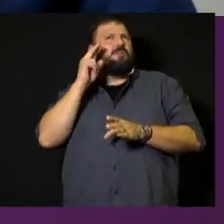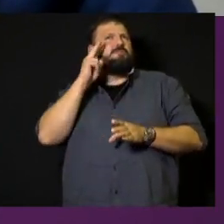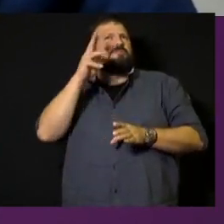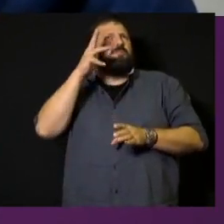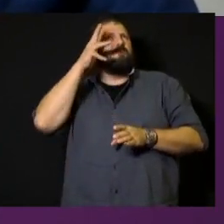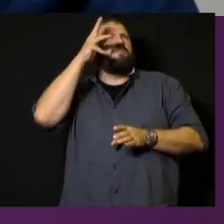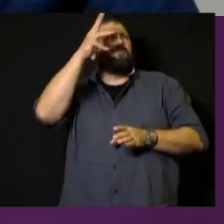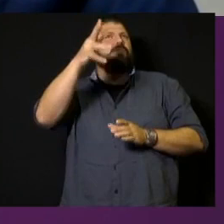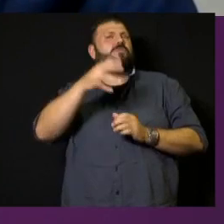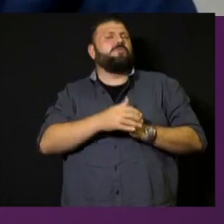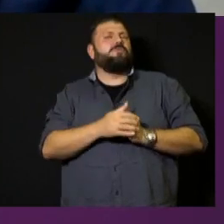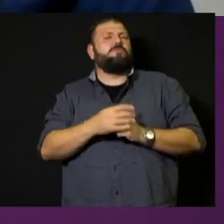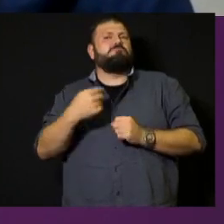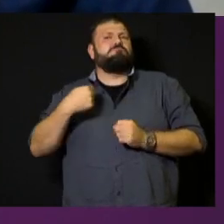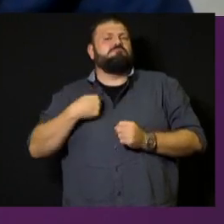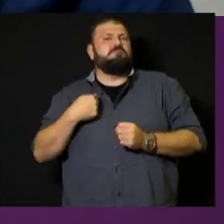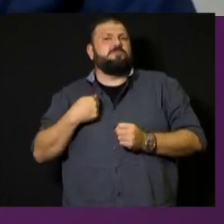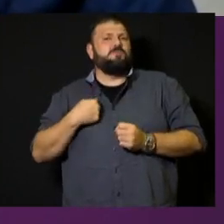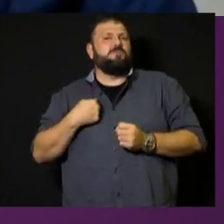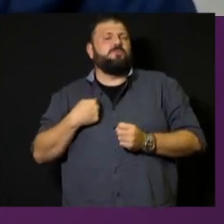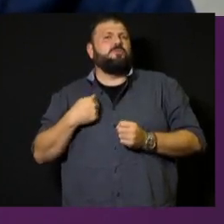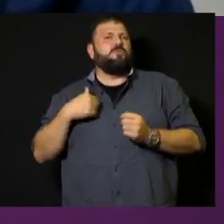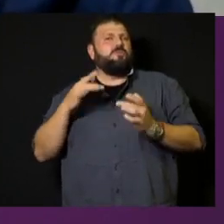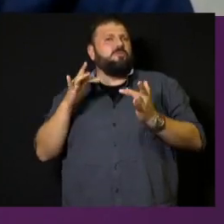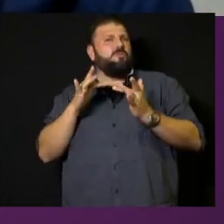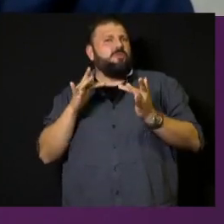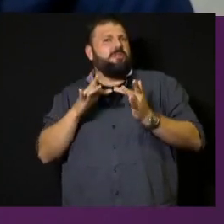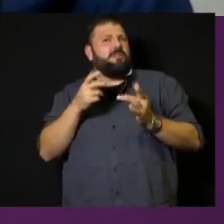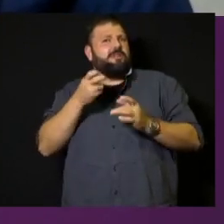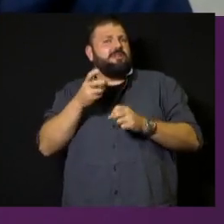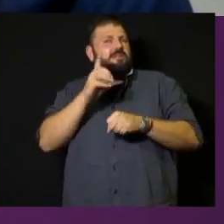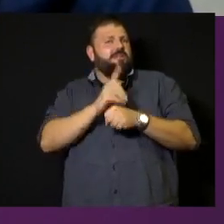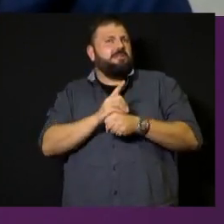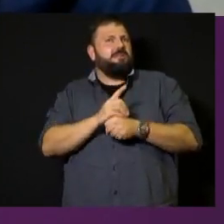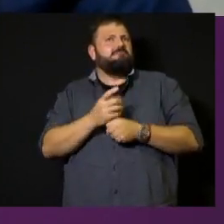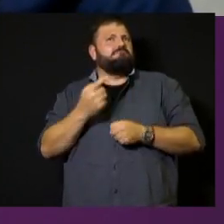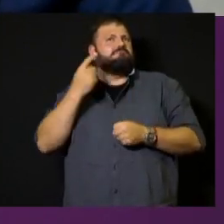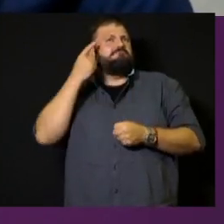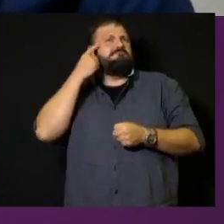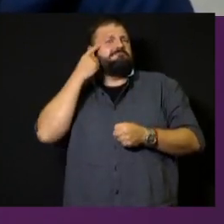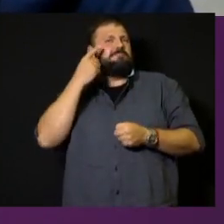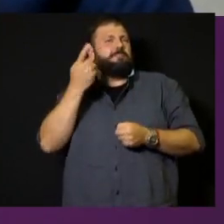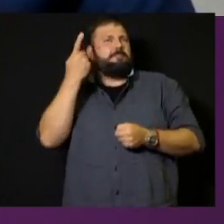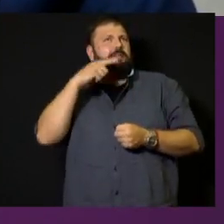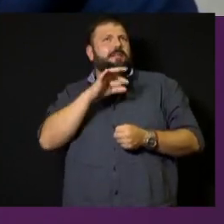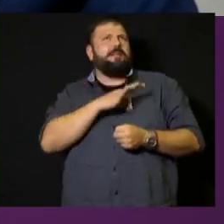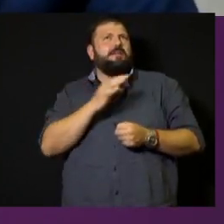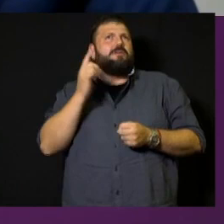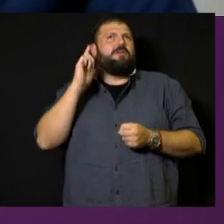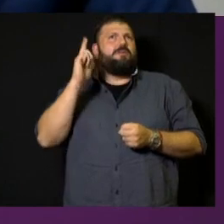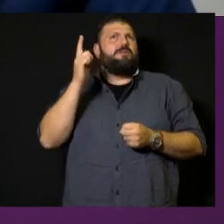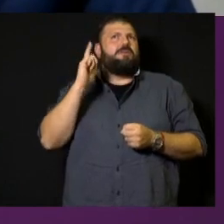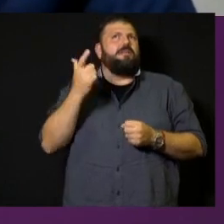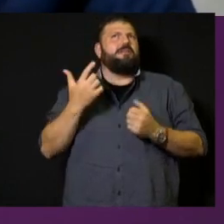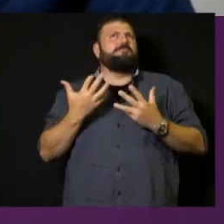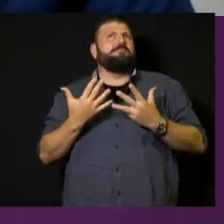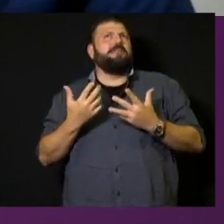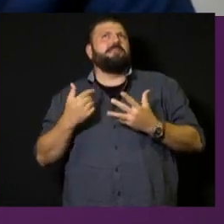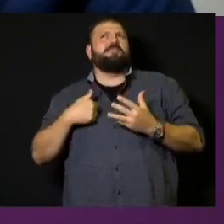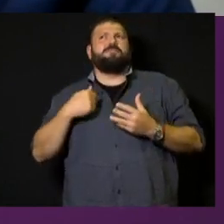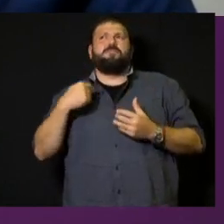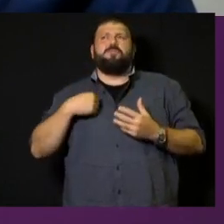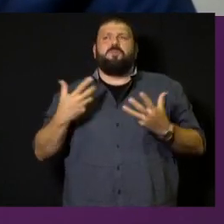the vision that made click with me was